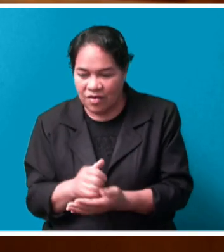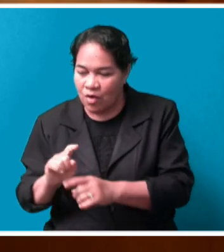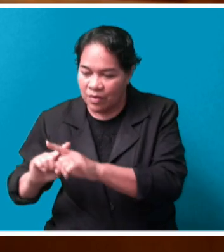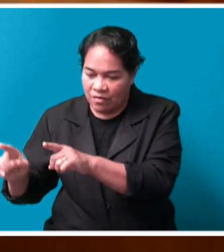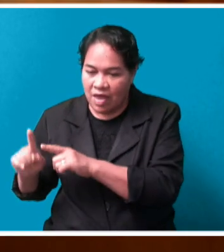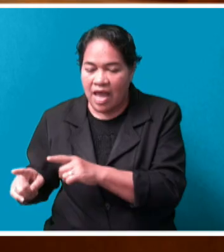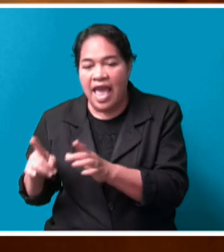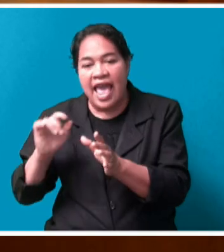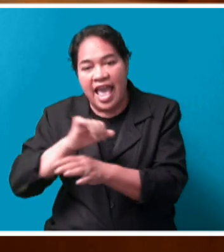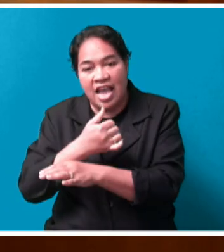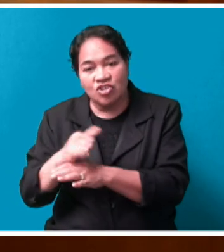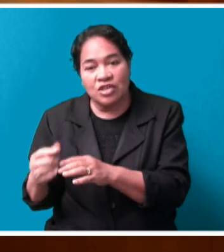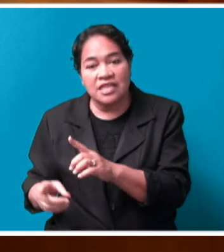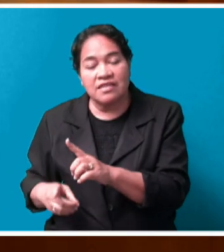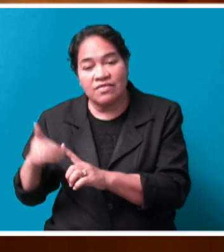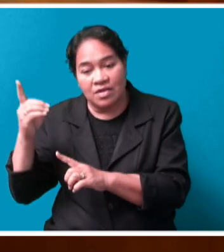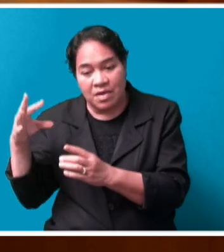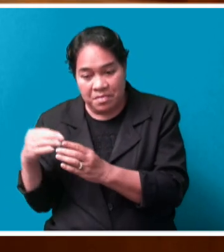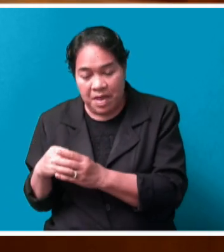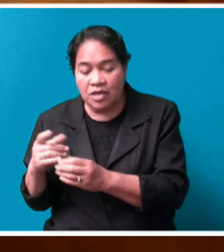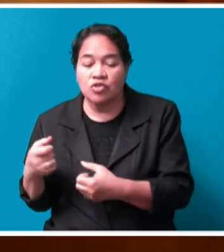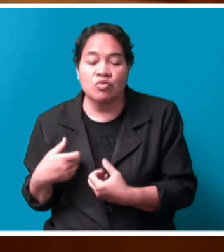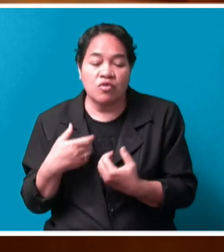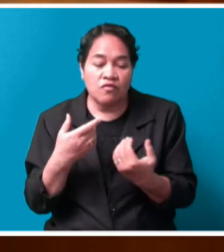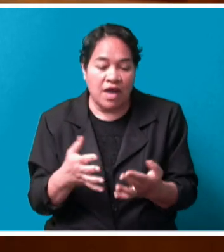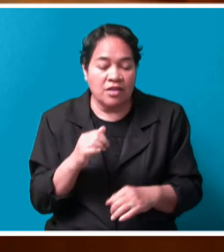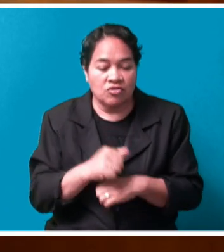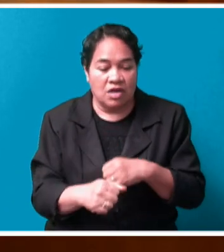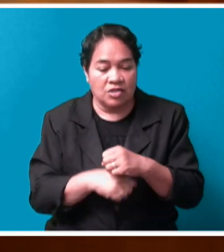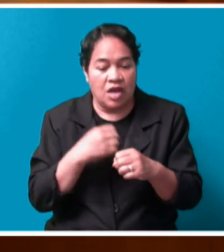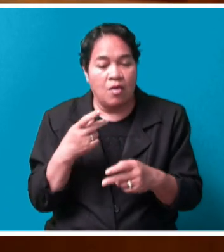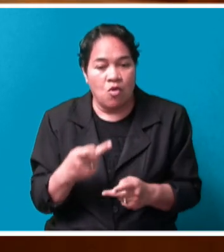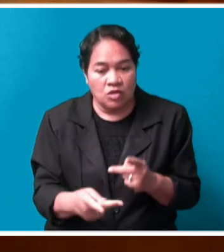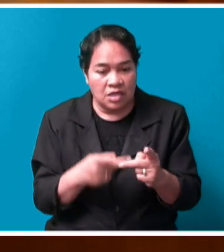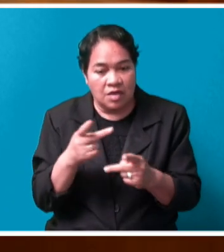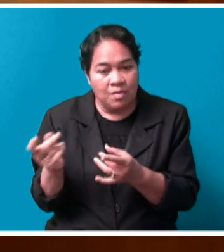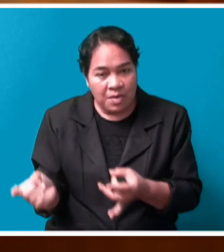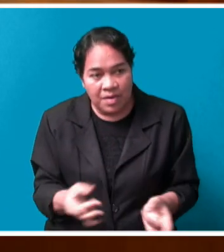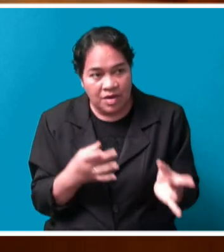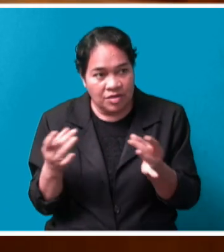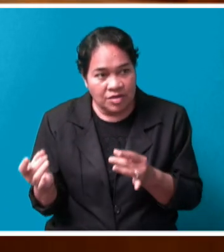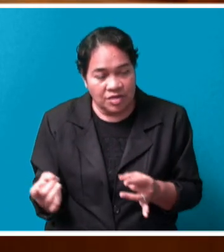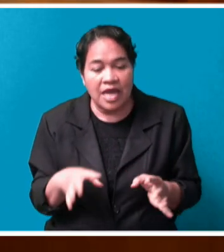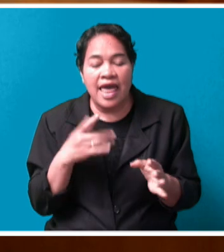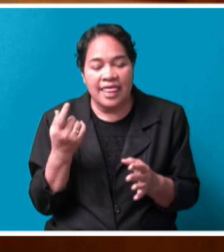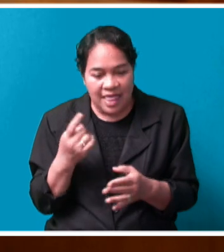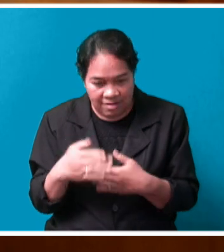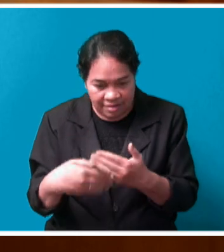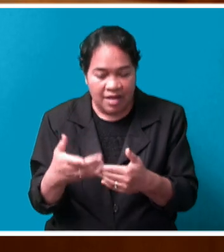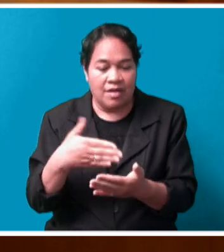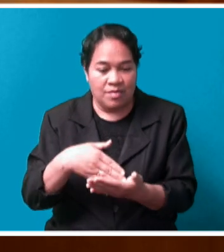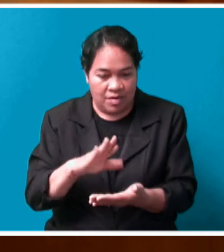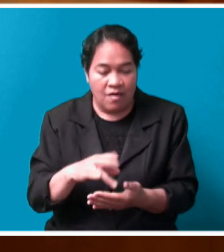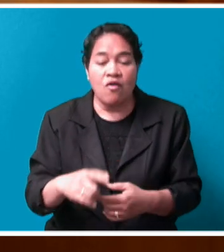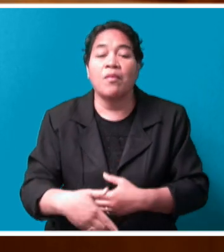Bank provide a structured process for the preparation, appraisal, and approval of major